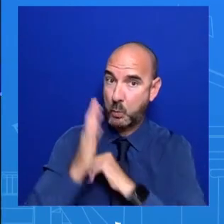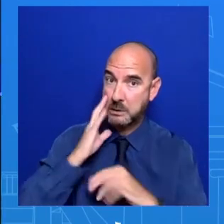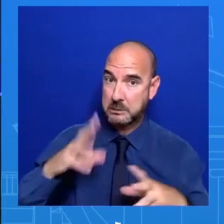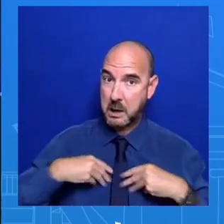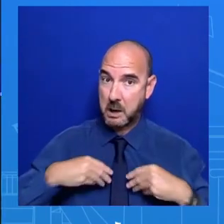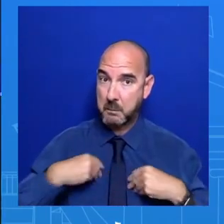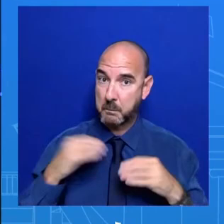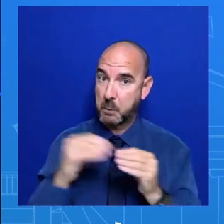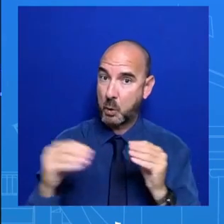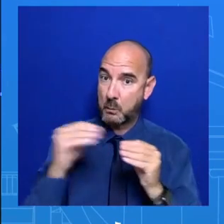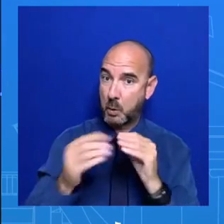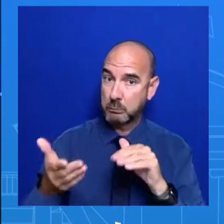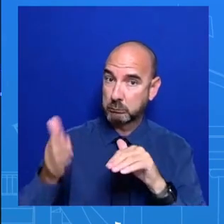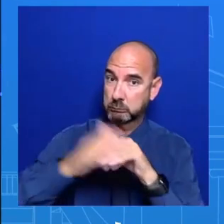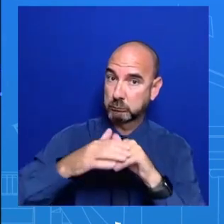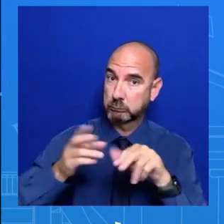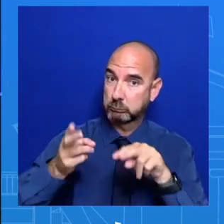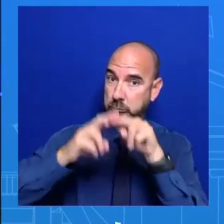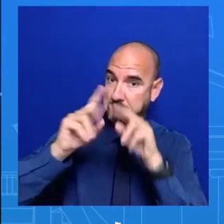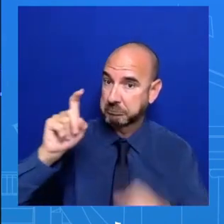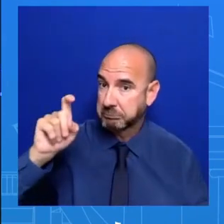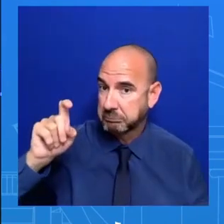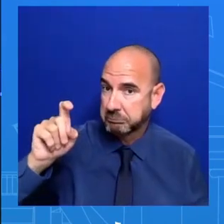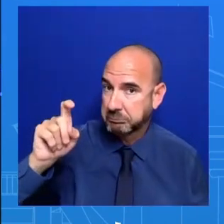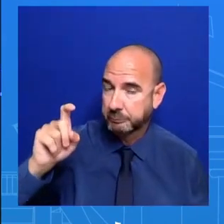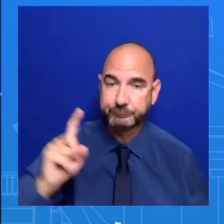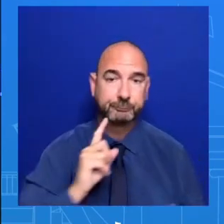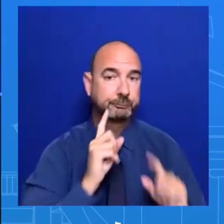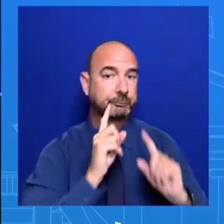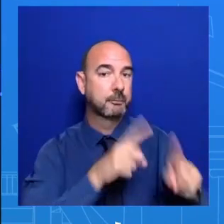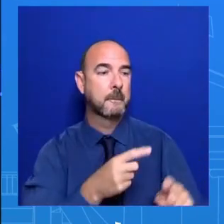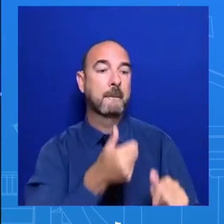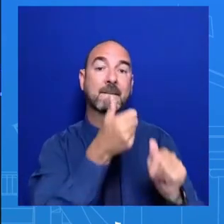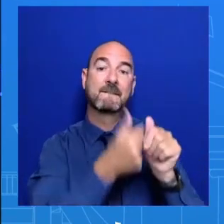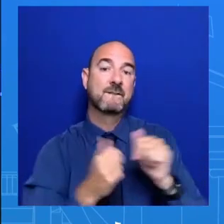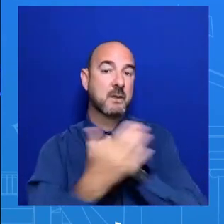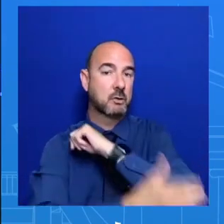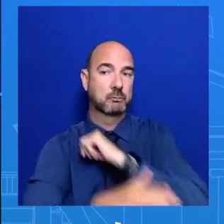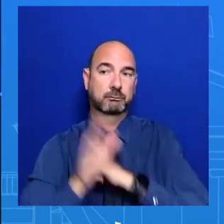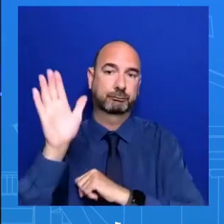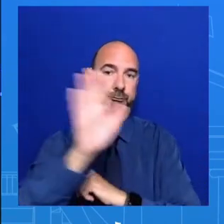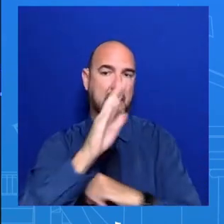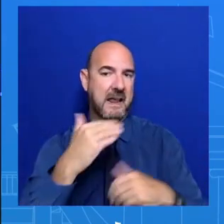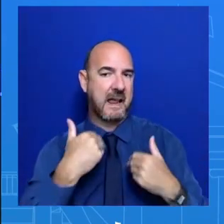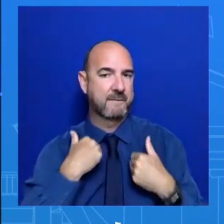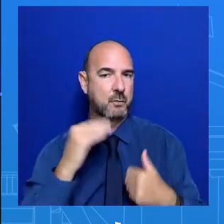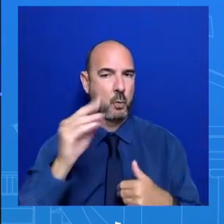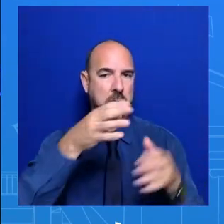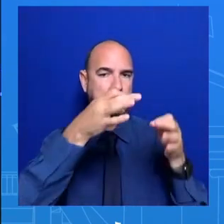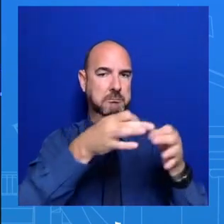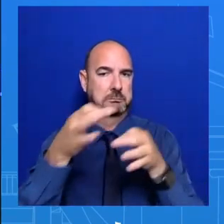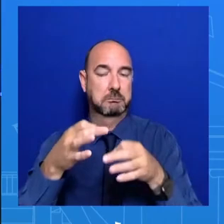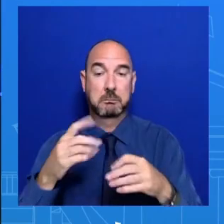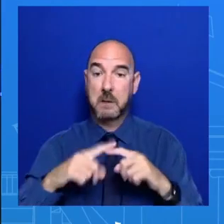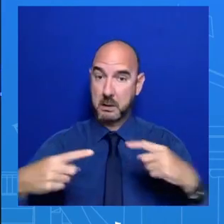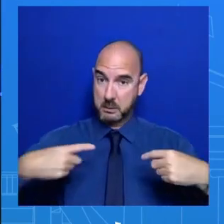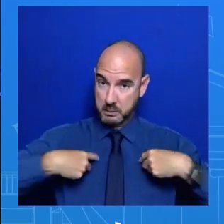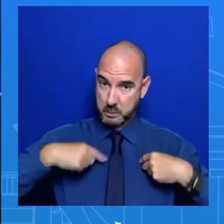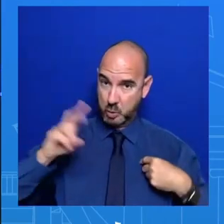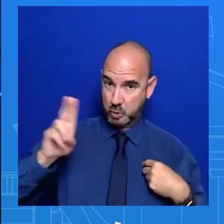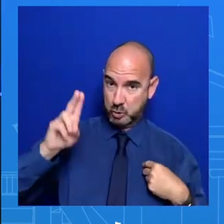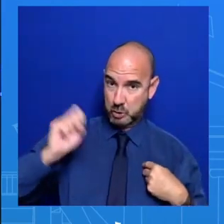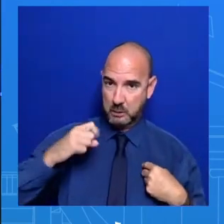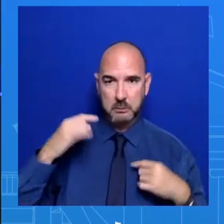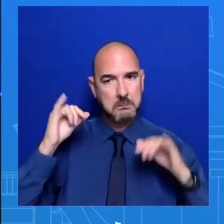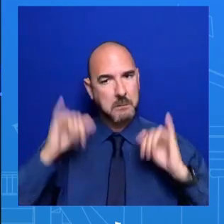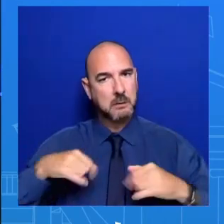make its own determinations, but the U.S. position on this is clear. President Biden, as I just said, has been on the record supporting a two-state solution. He has been